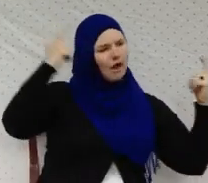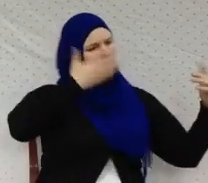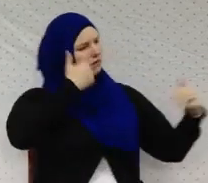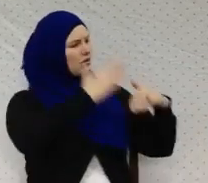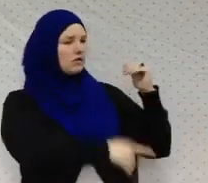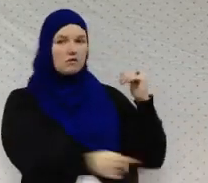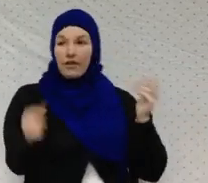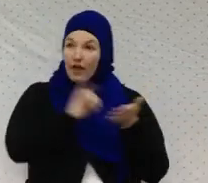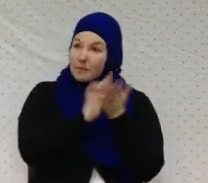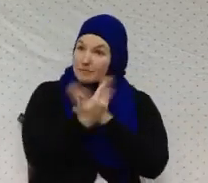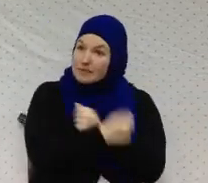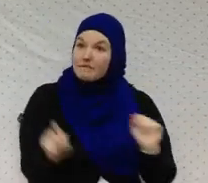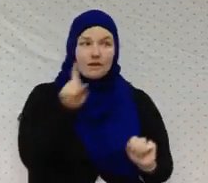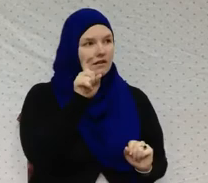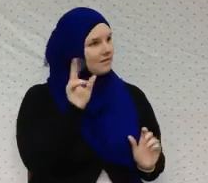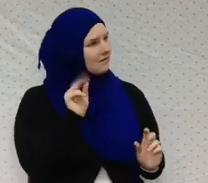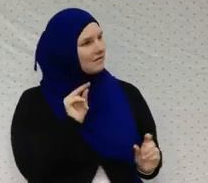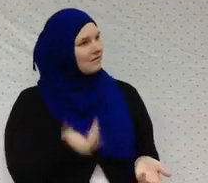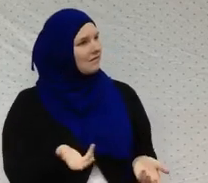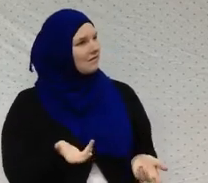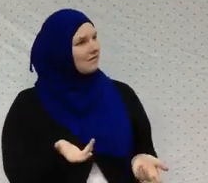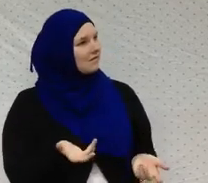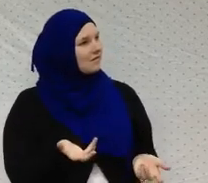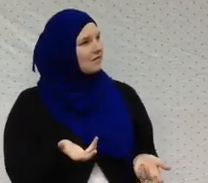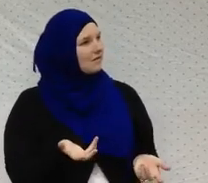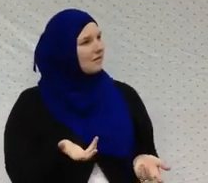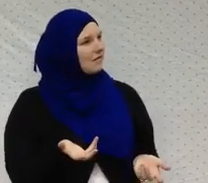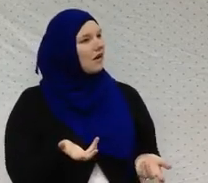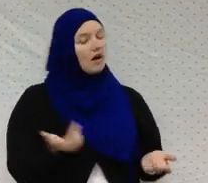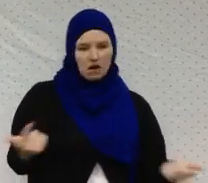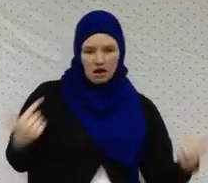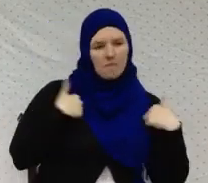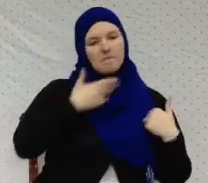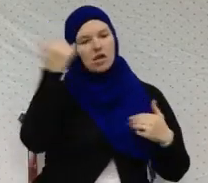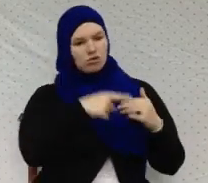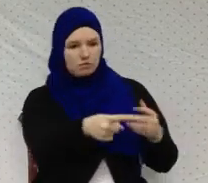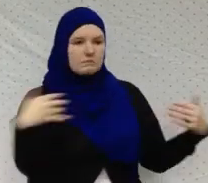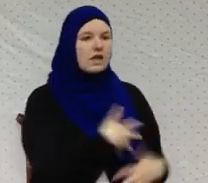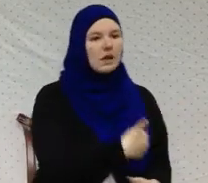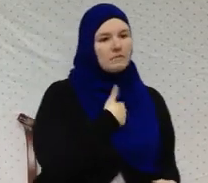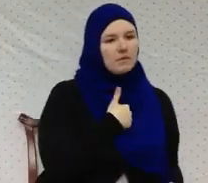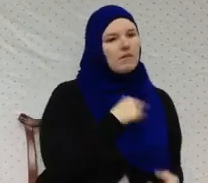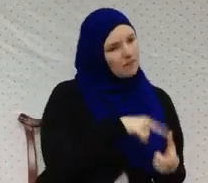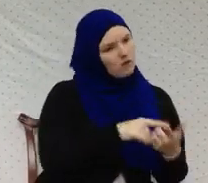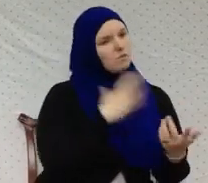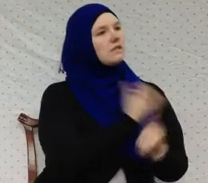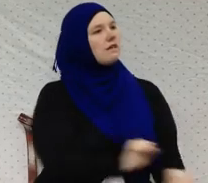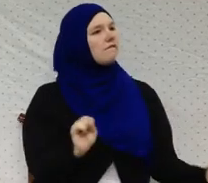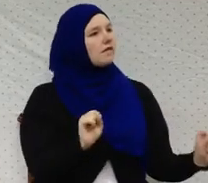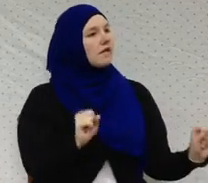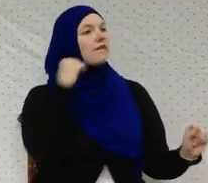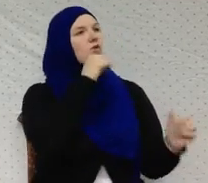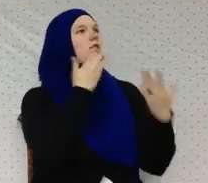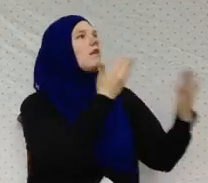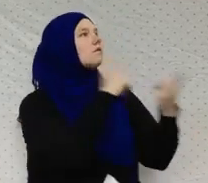by egocentrism, that you worship yourself and you want everybody around you to worship you, to praise